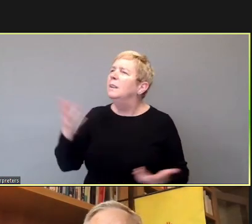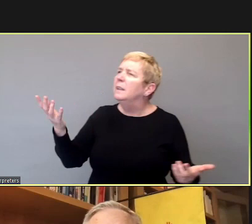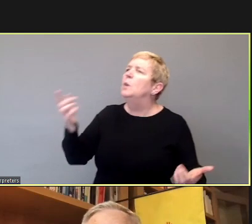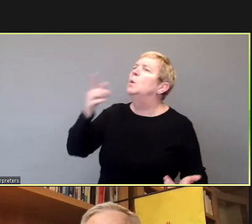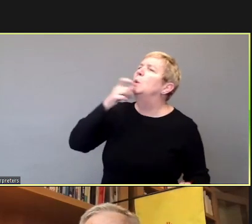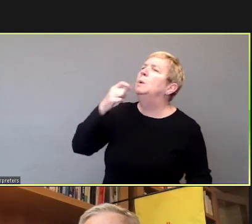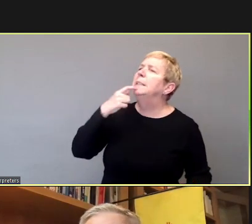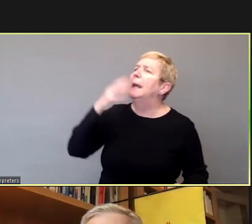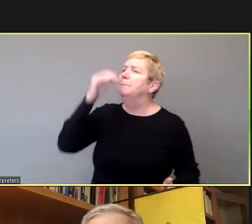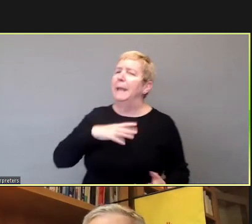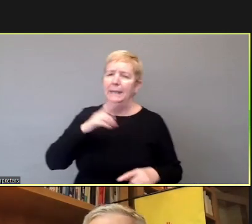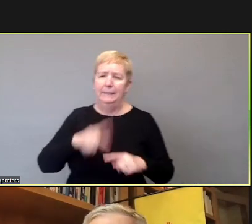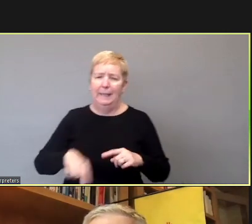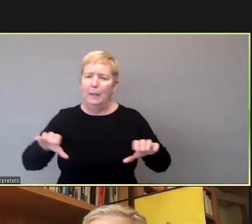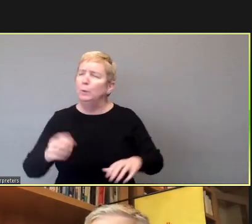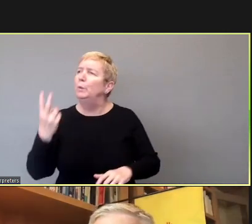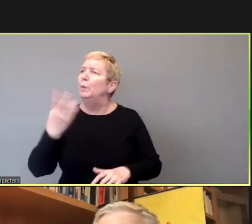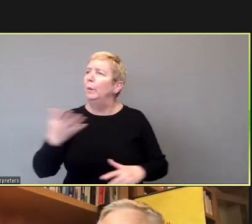say it every day.